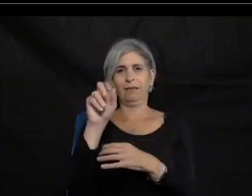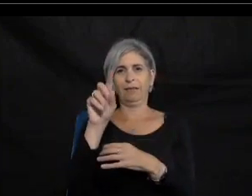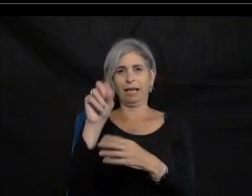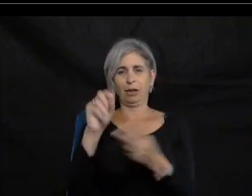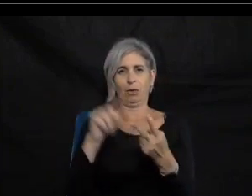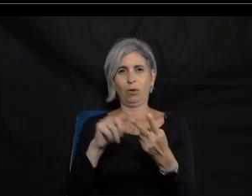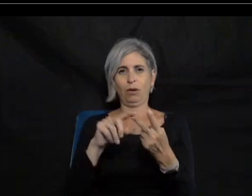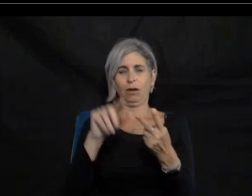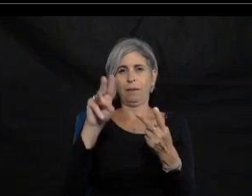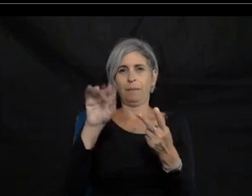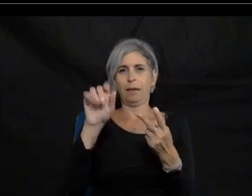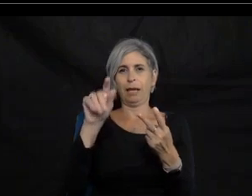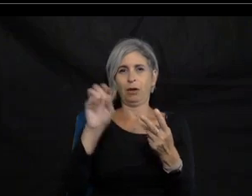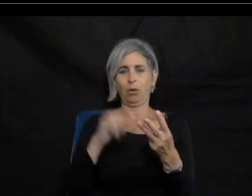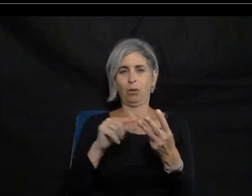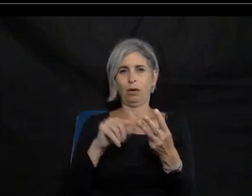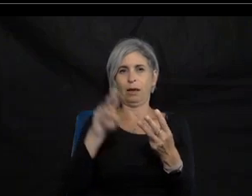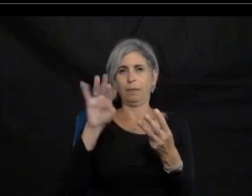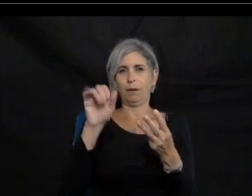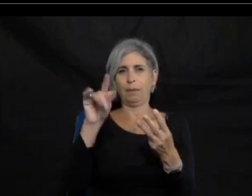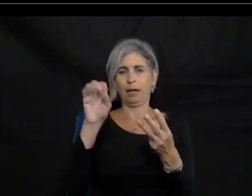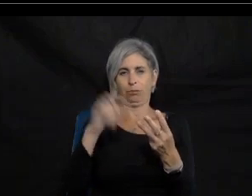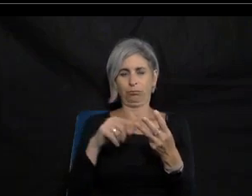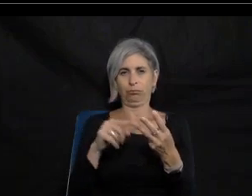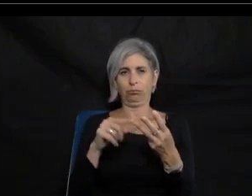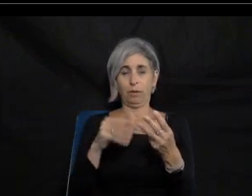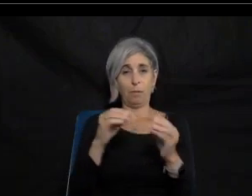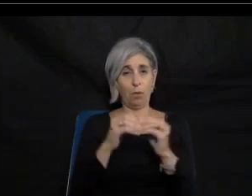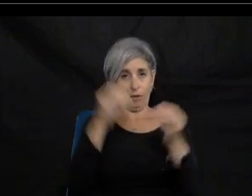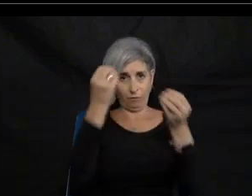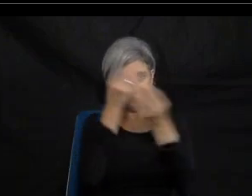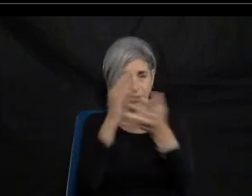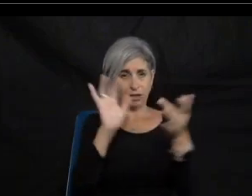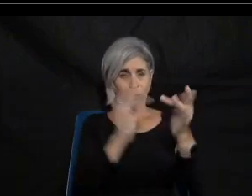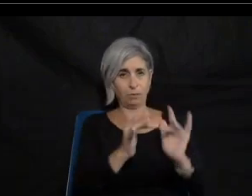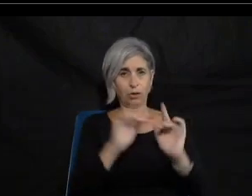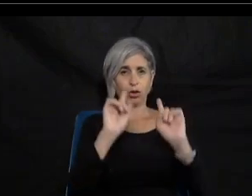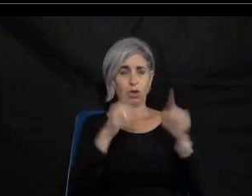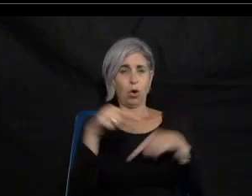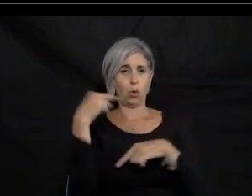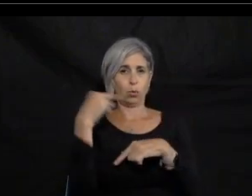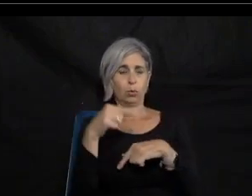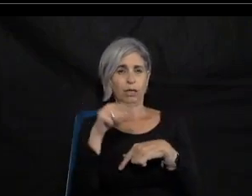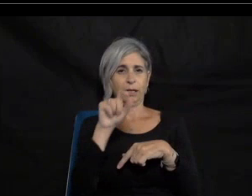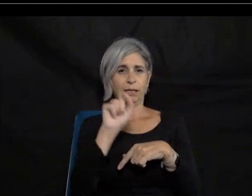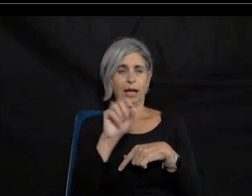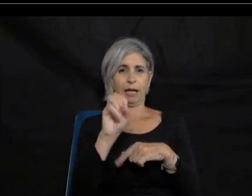and Barbados cherry. More information can be found on our website, gogreenboynton.com.